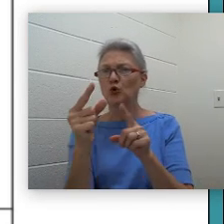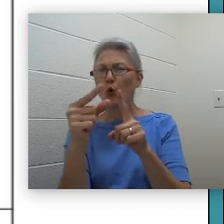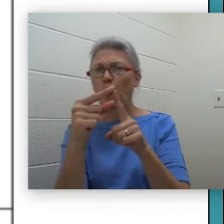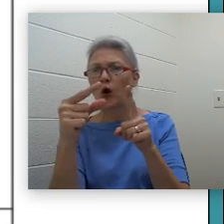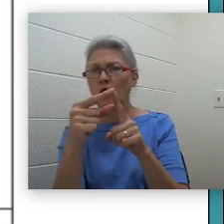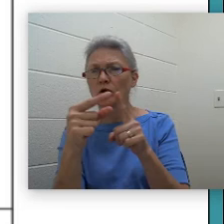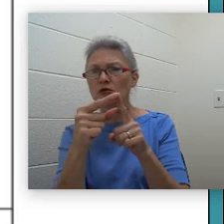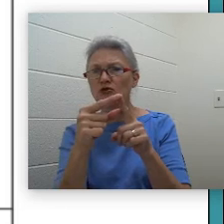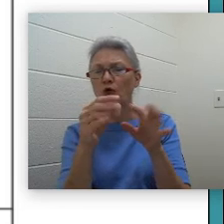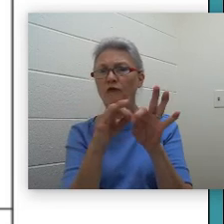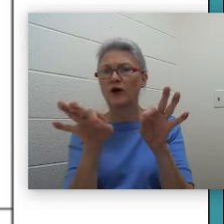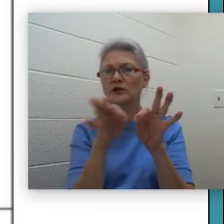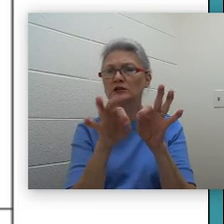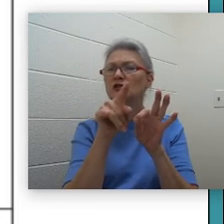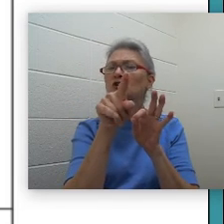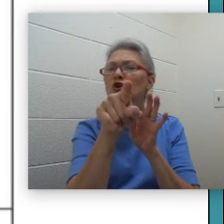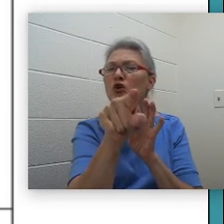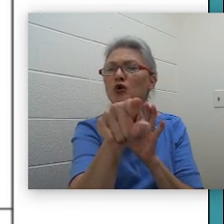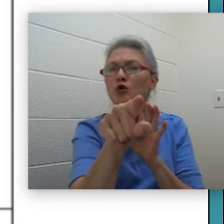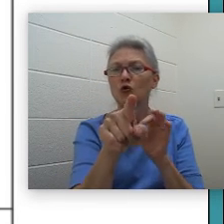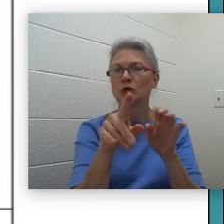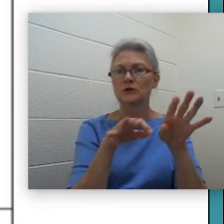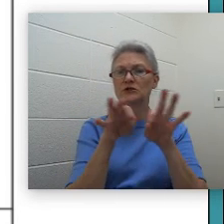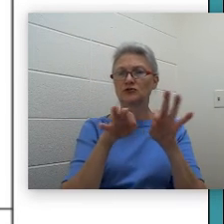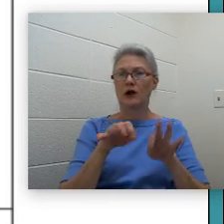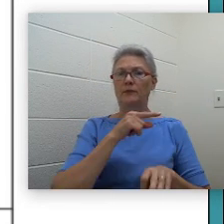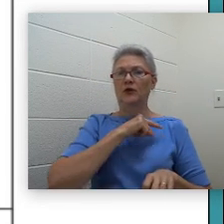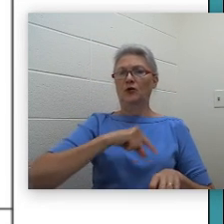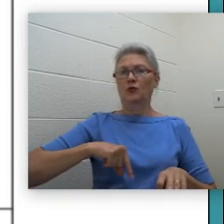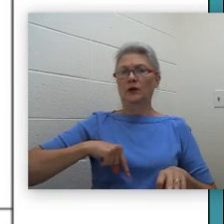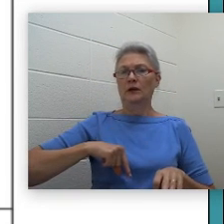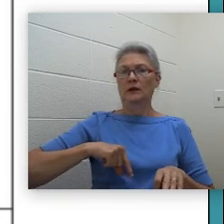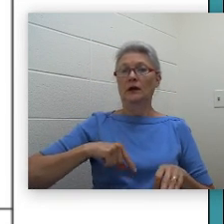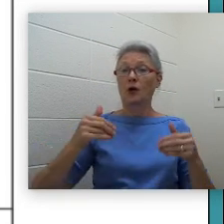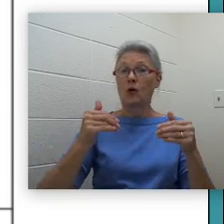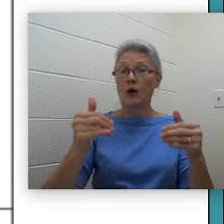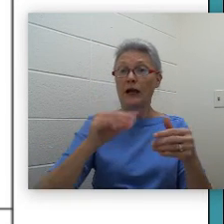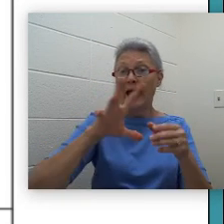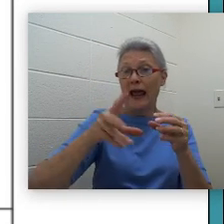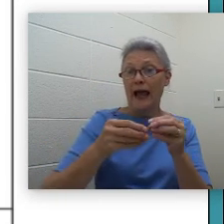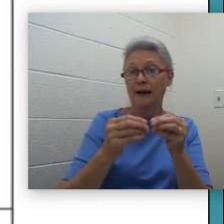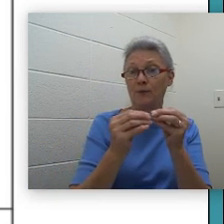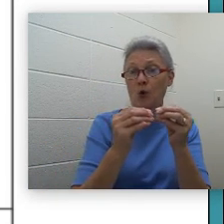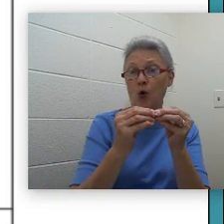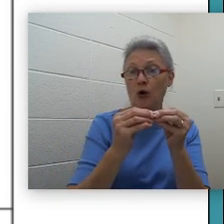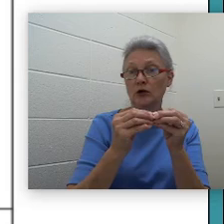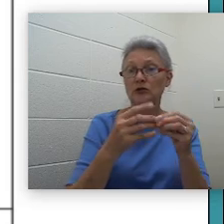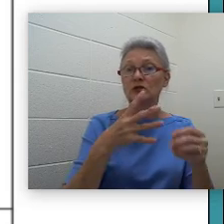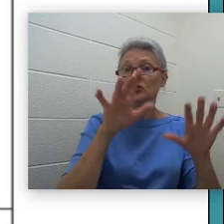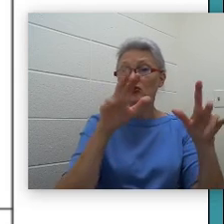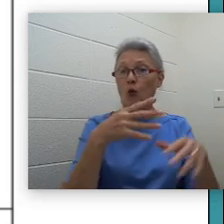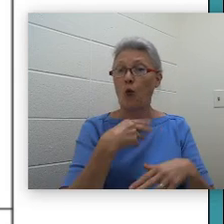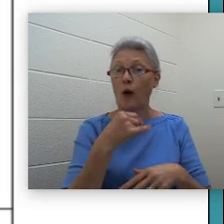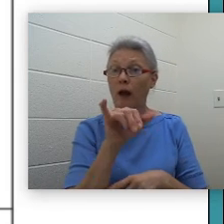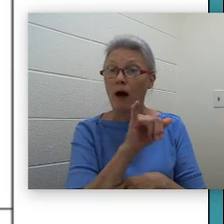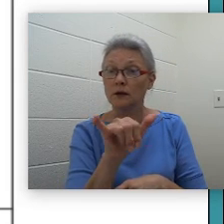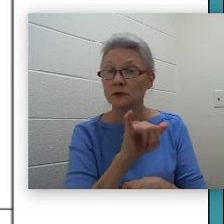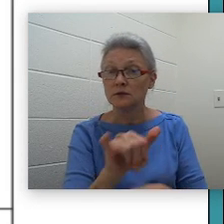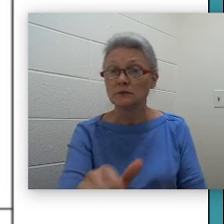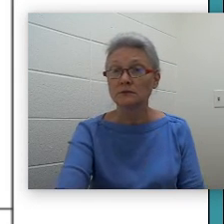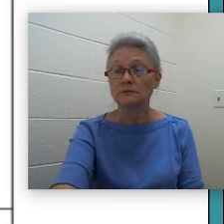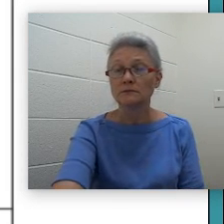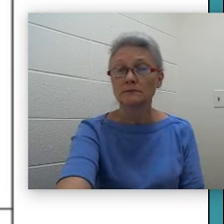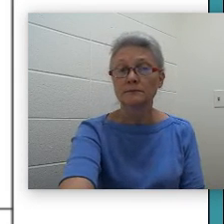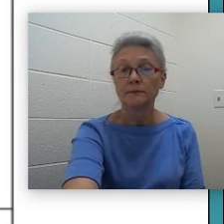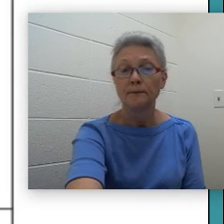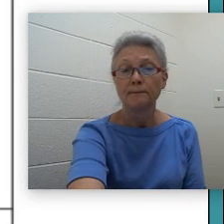or phrases that you would use to describe the Queen. Feel free to add any more to Snow White as well.